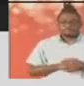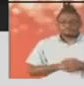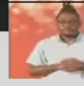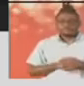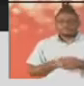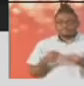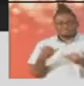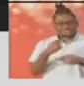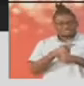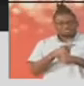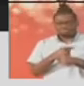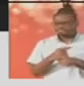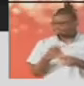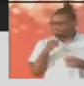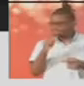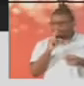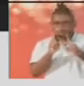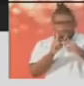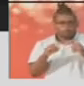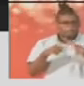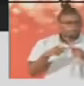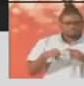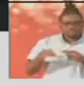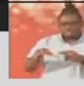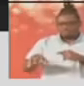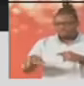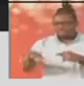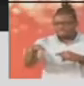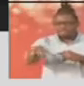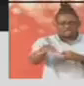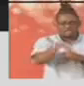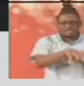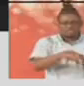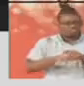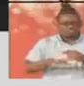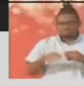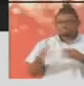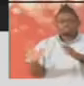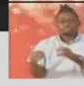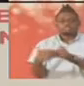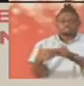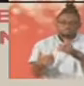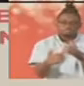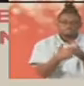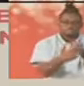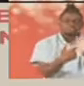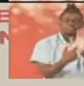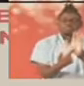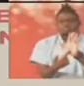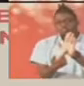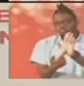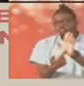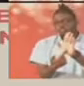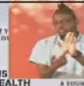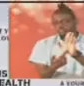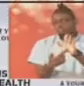the geographic distribution because there's actually a separate presentation on that. So I'm going to turn you back over to Ms.